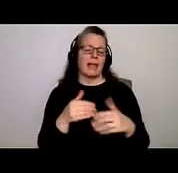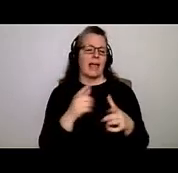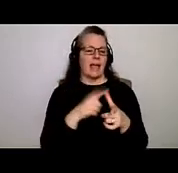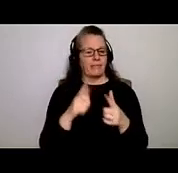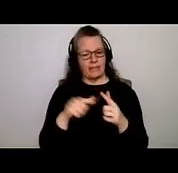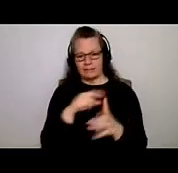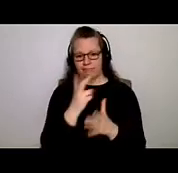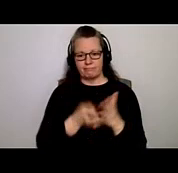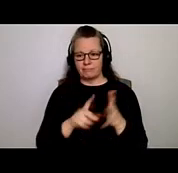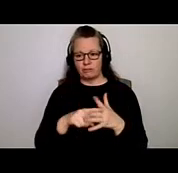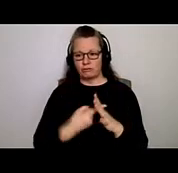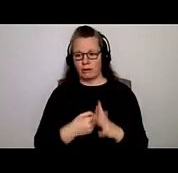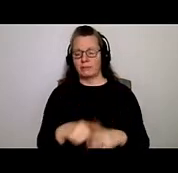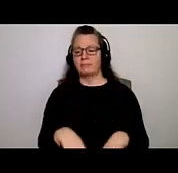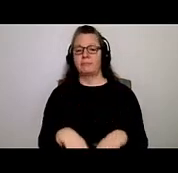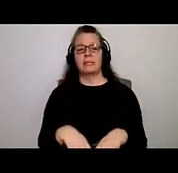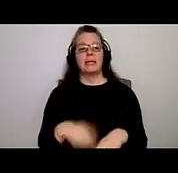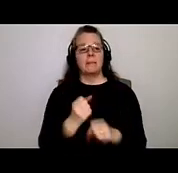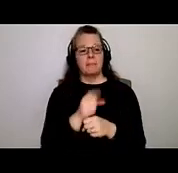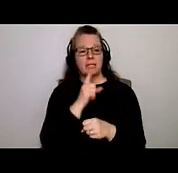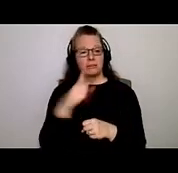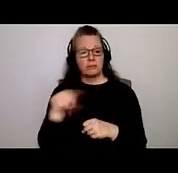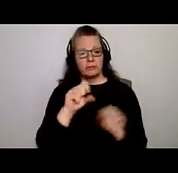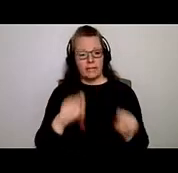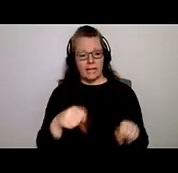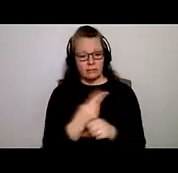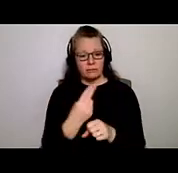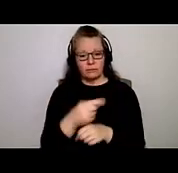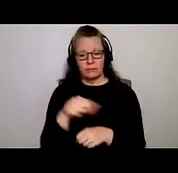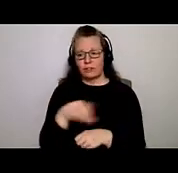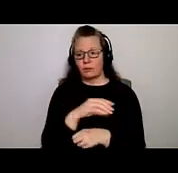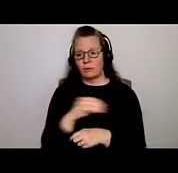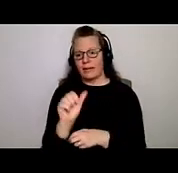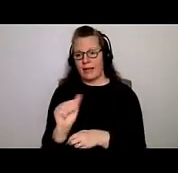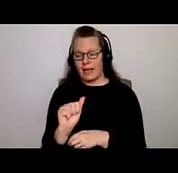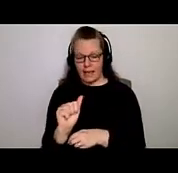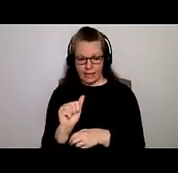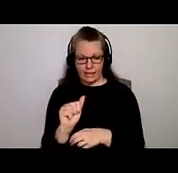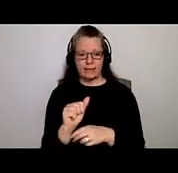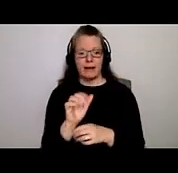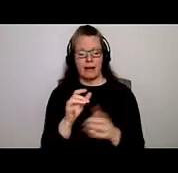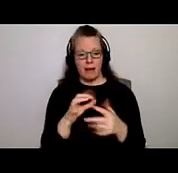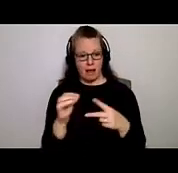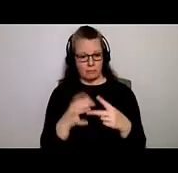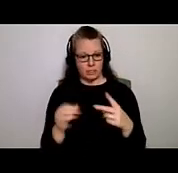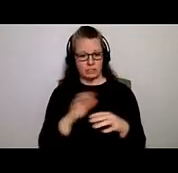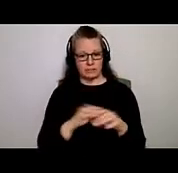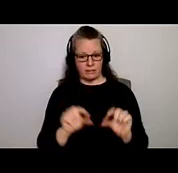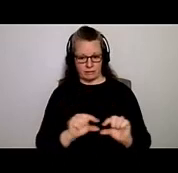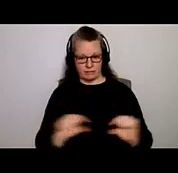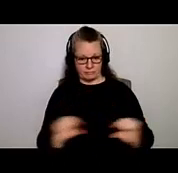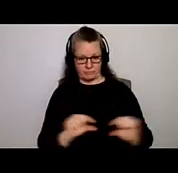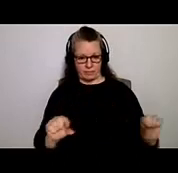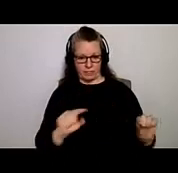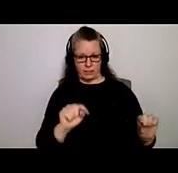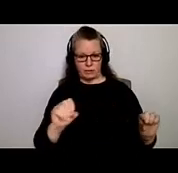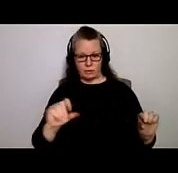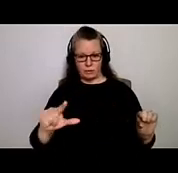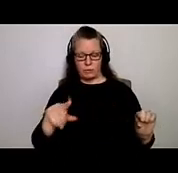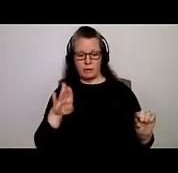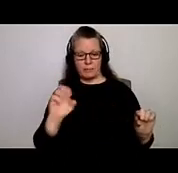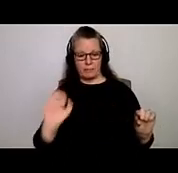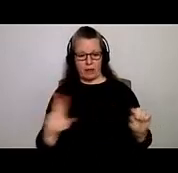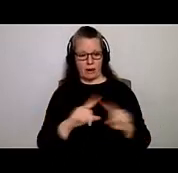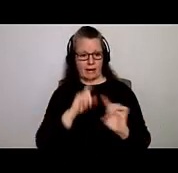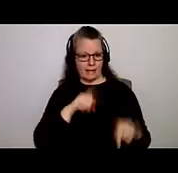So just to make sure you can use the Q&A feature on the toolbar just to answer any questions. We'll answer